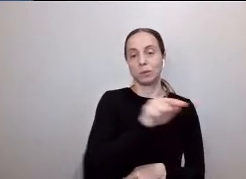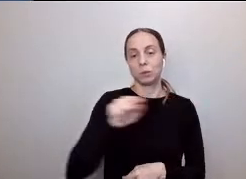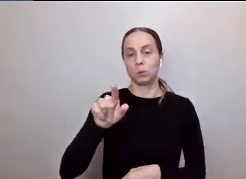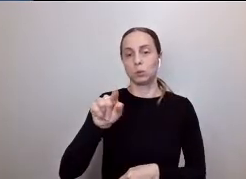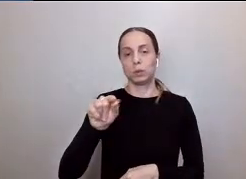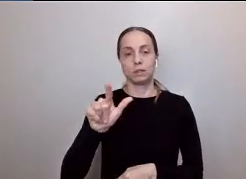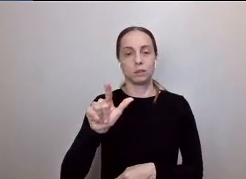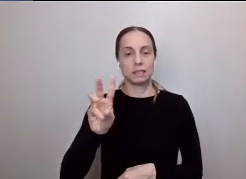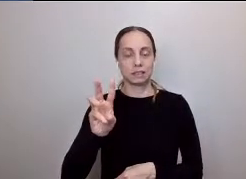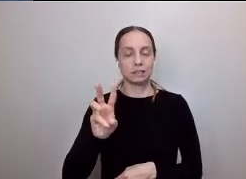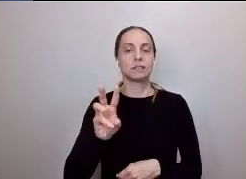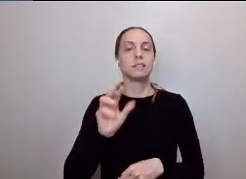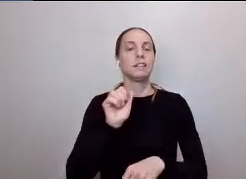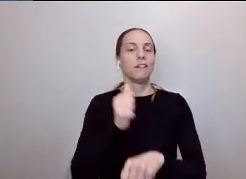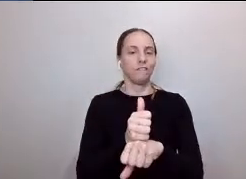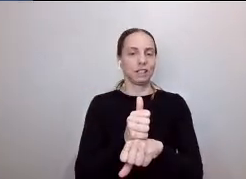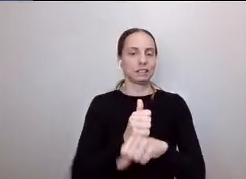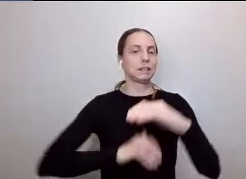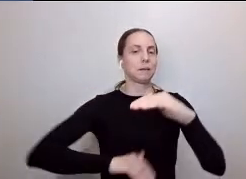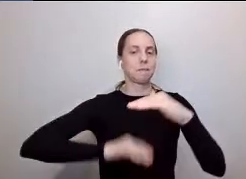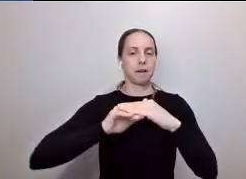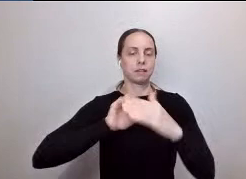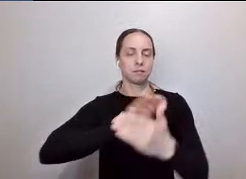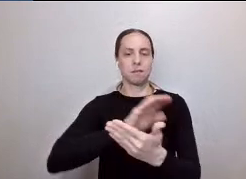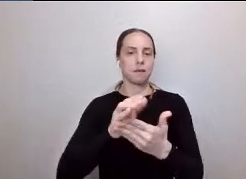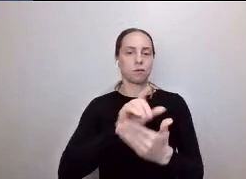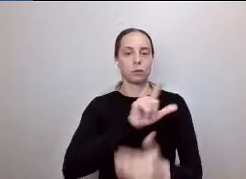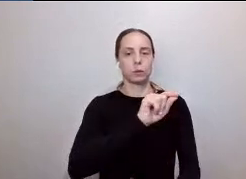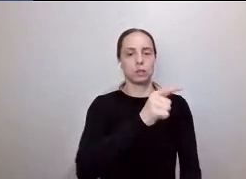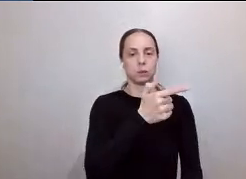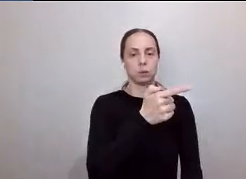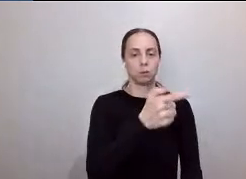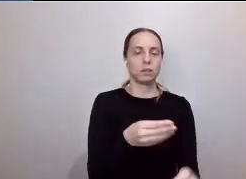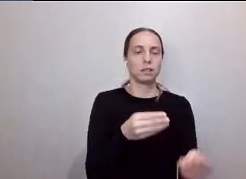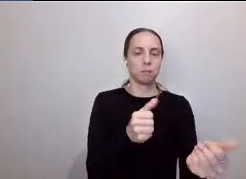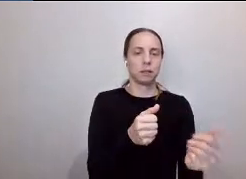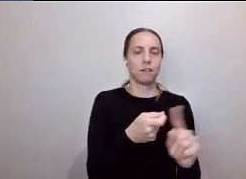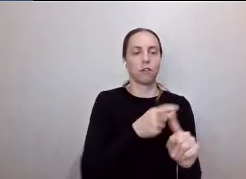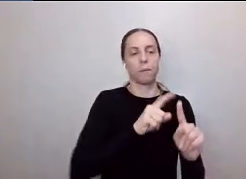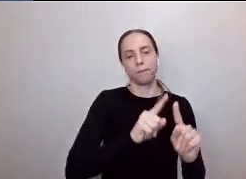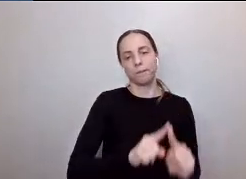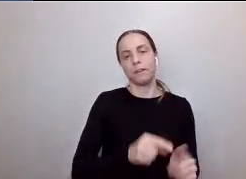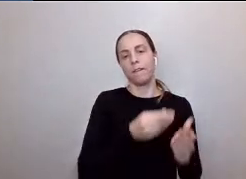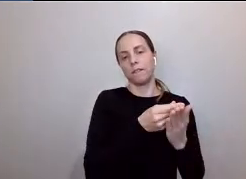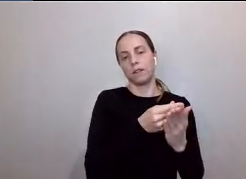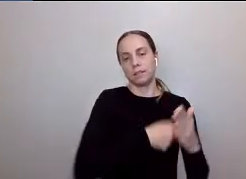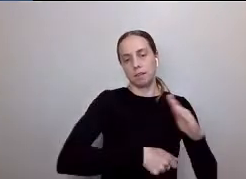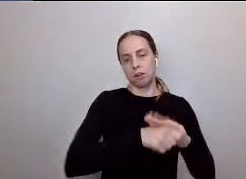for 2021 to be expended by the various funds under the City Council.